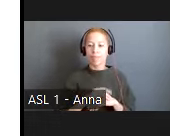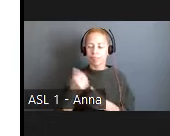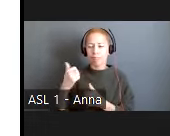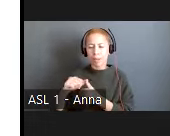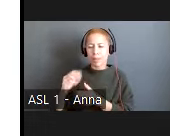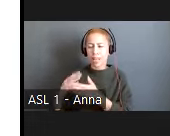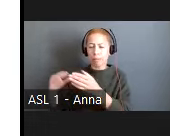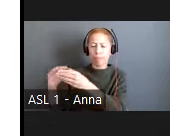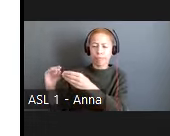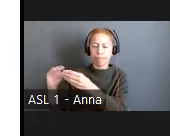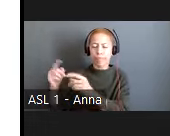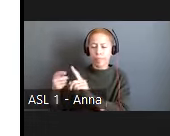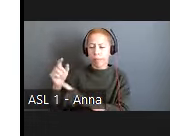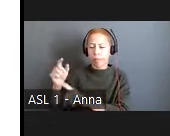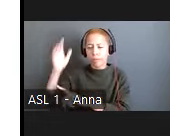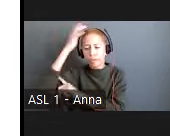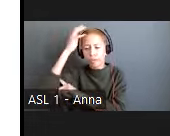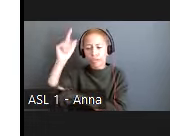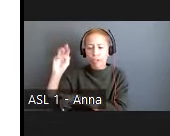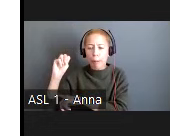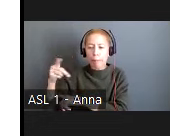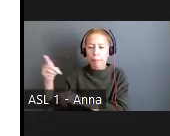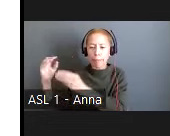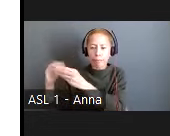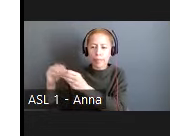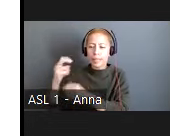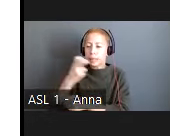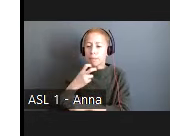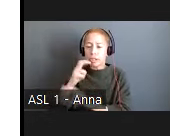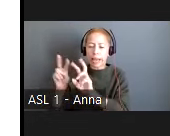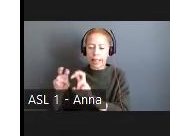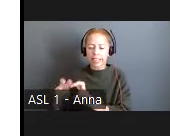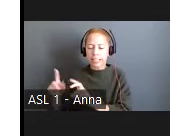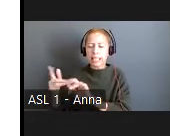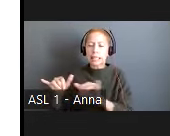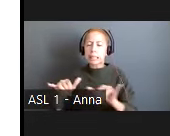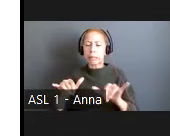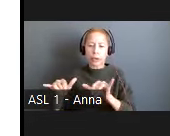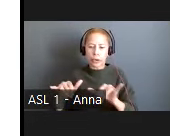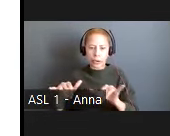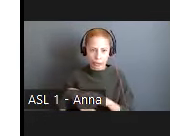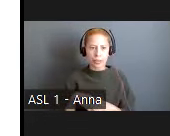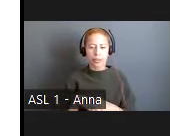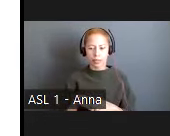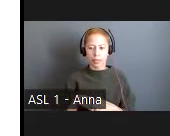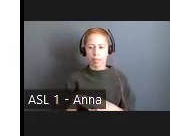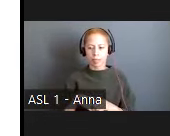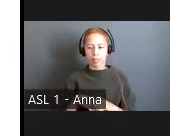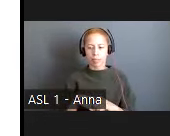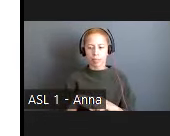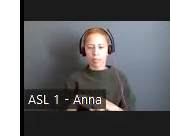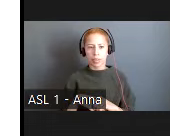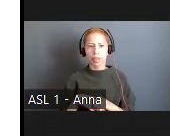Trump and so on using speech analysis, and it's a little bit like that. So it can perform all of these types of